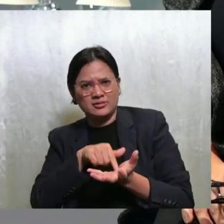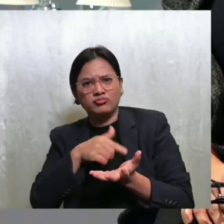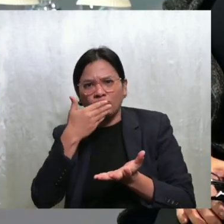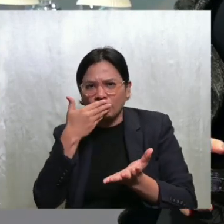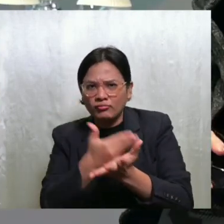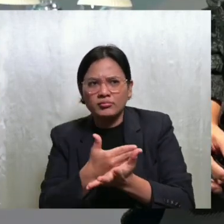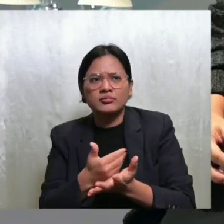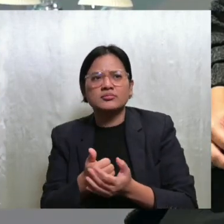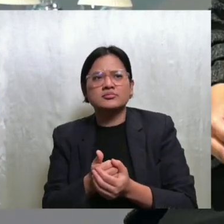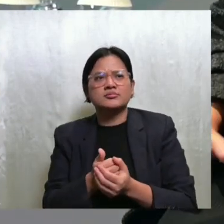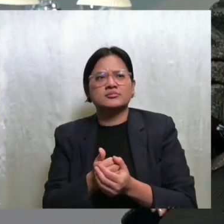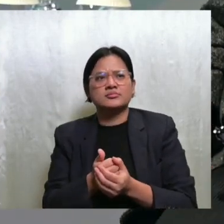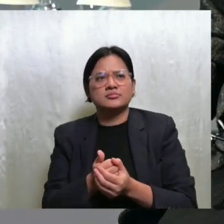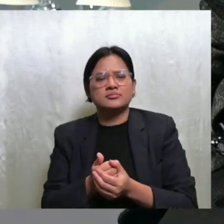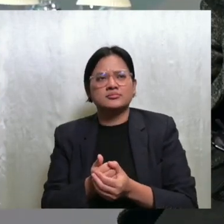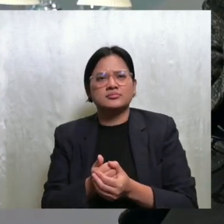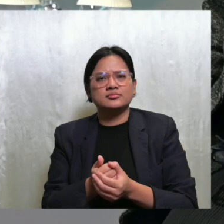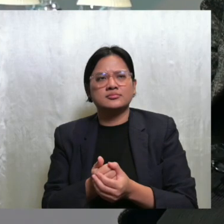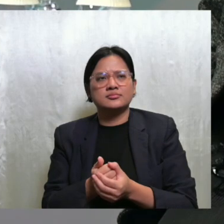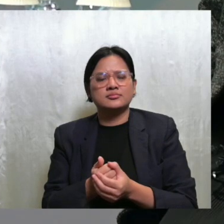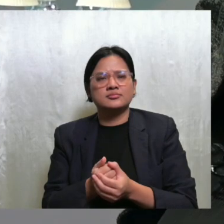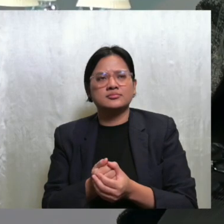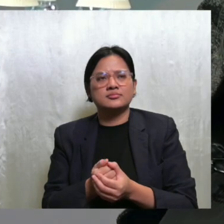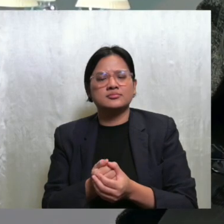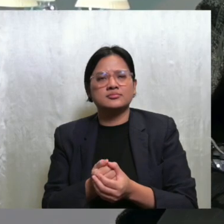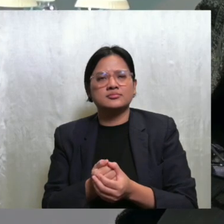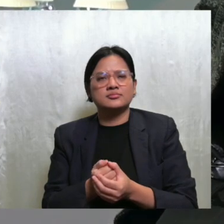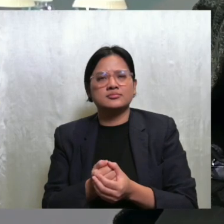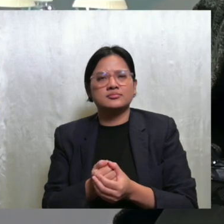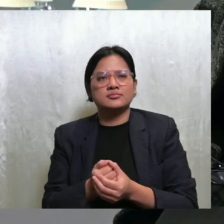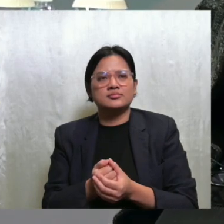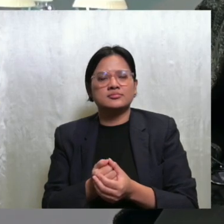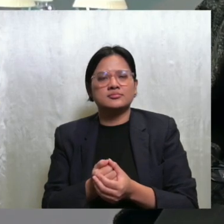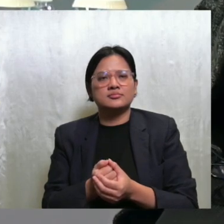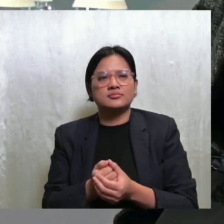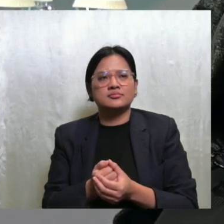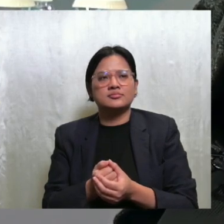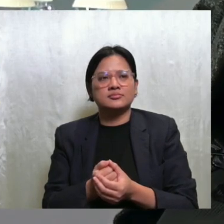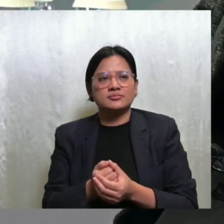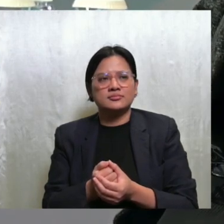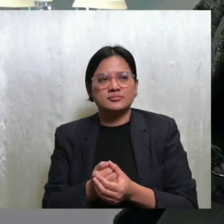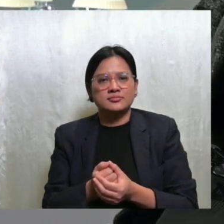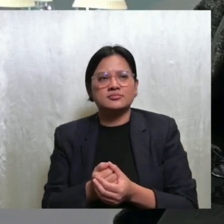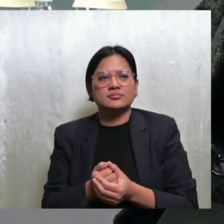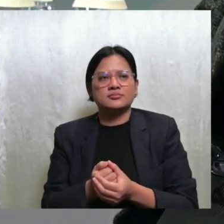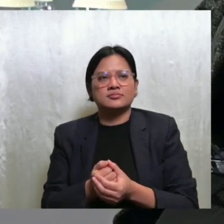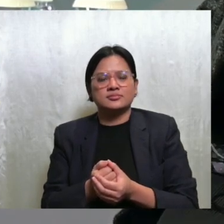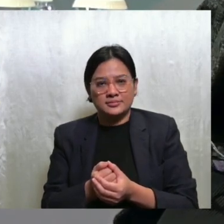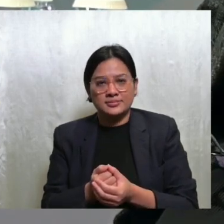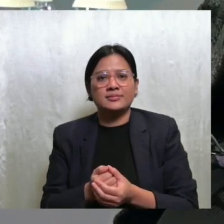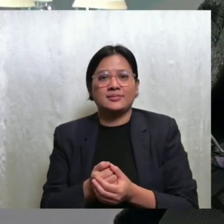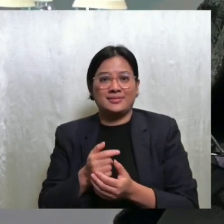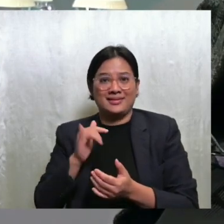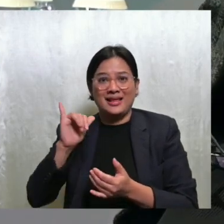passionate educationists, Omer has dedicated his career to making education more inclusive and accessible for all. He has actively worked